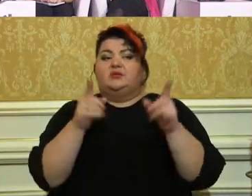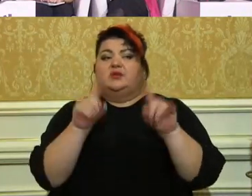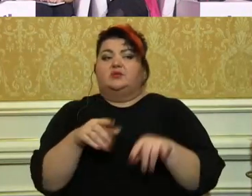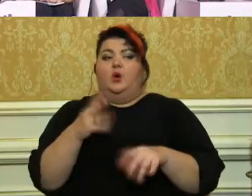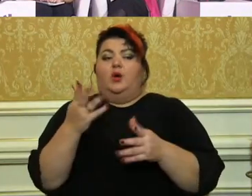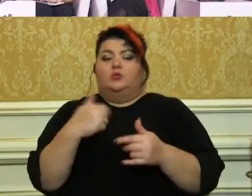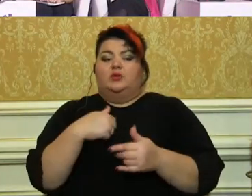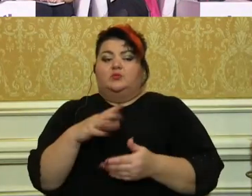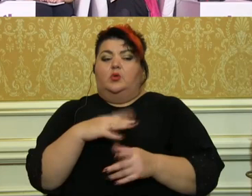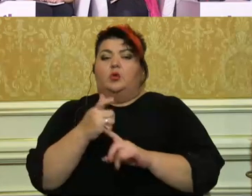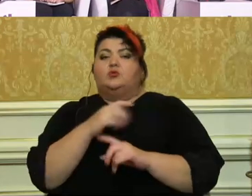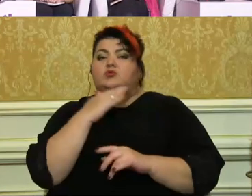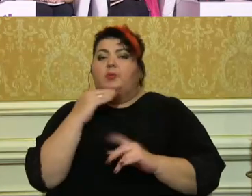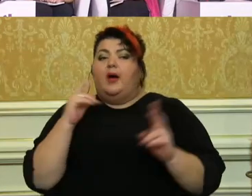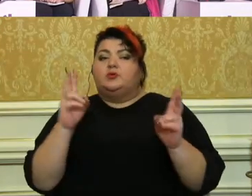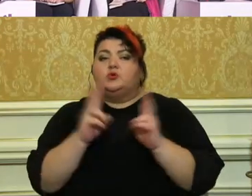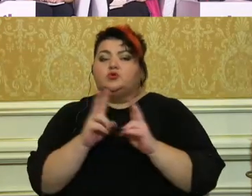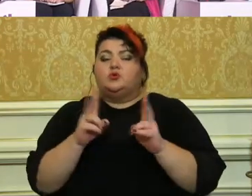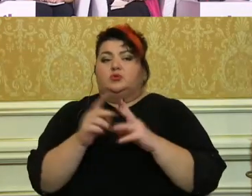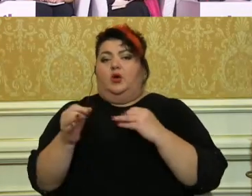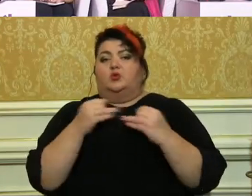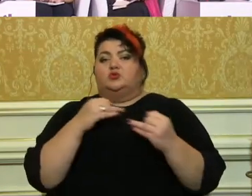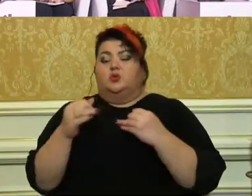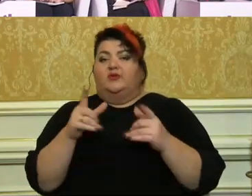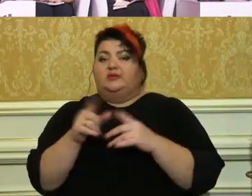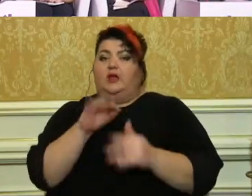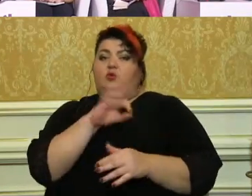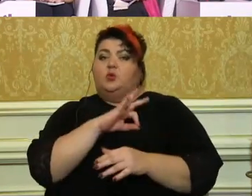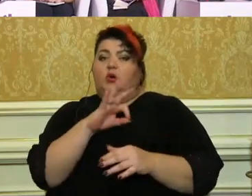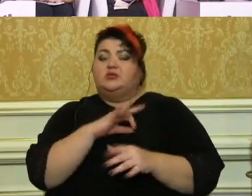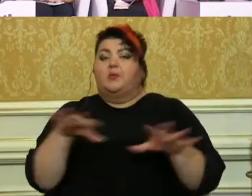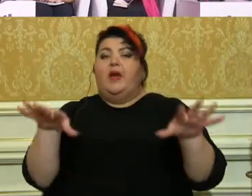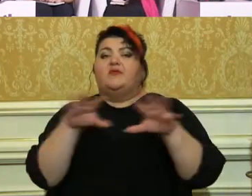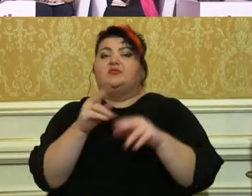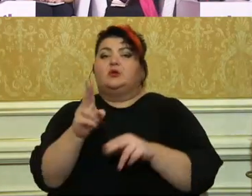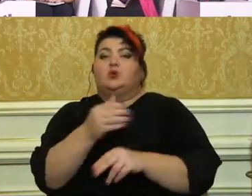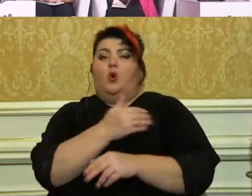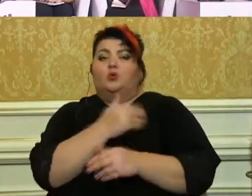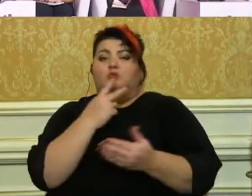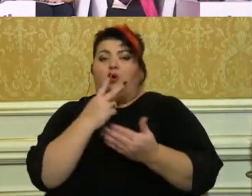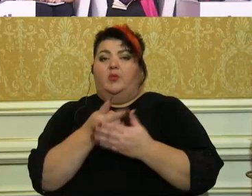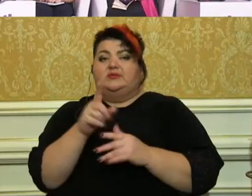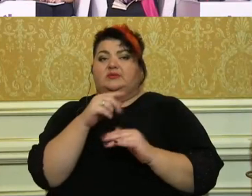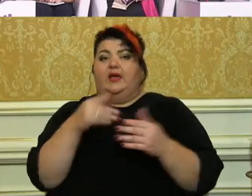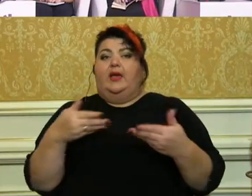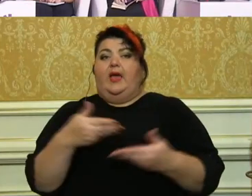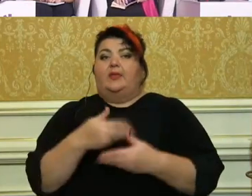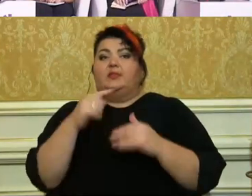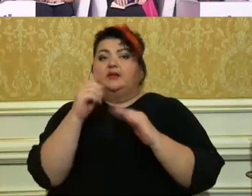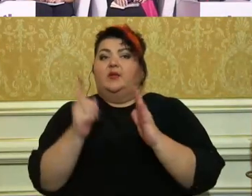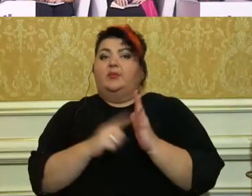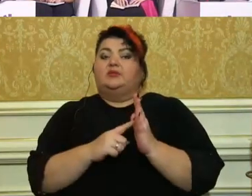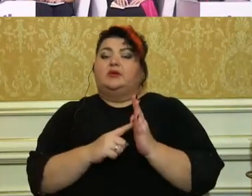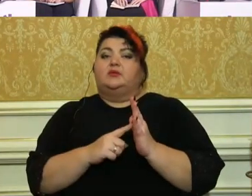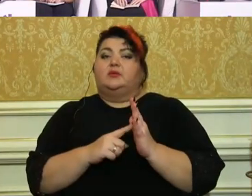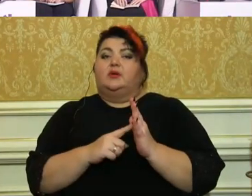highest possible level. Whoever wants to see the word gender of anything else than violence against women committed to a woman